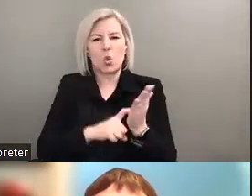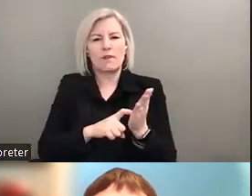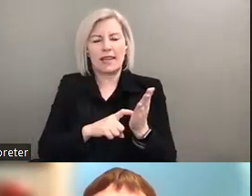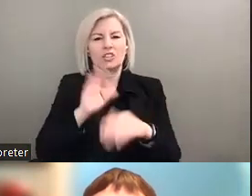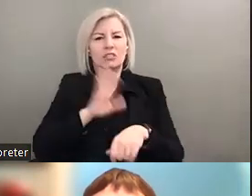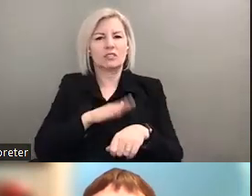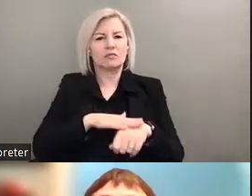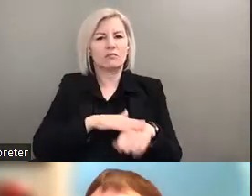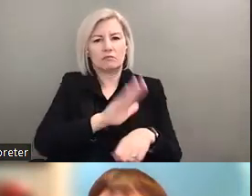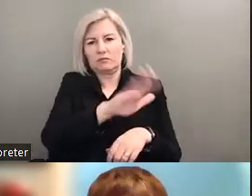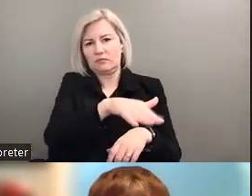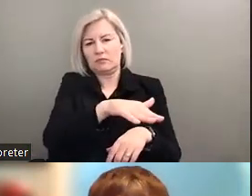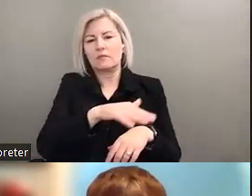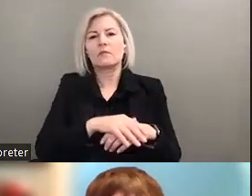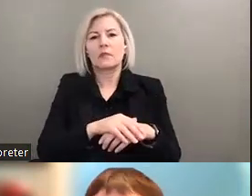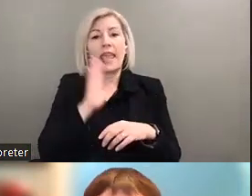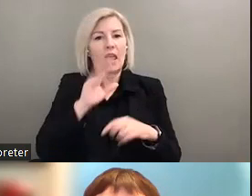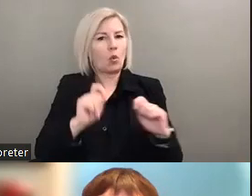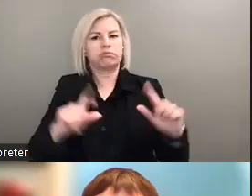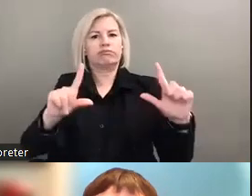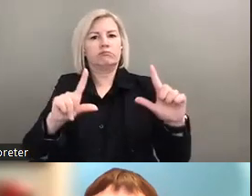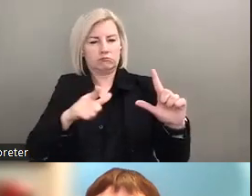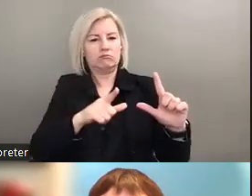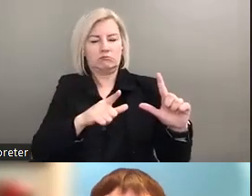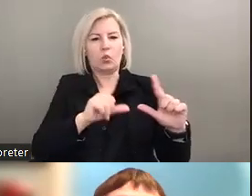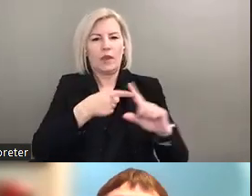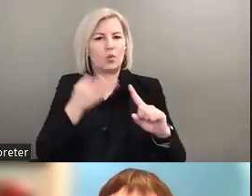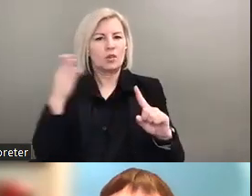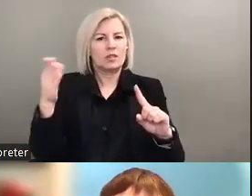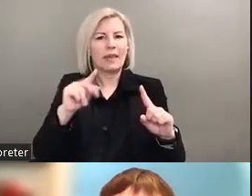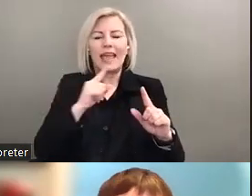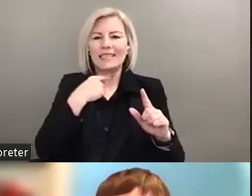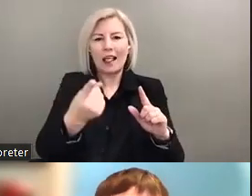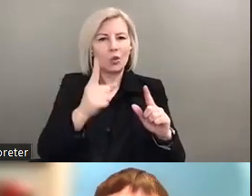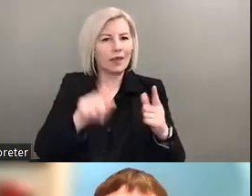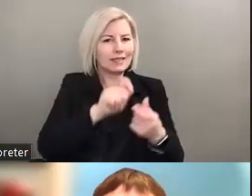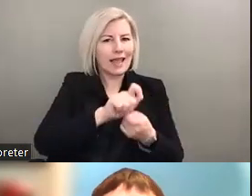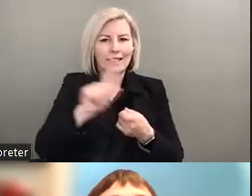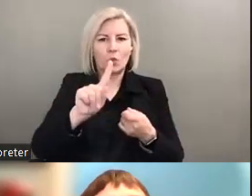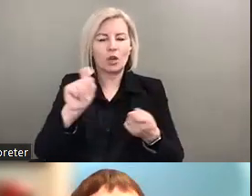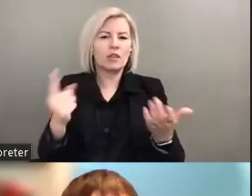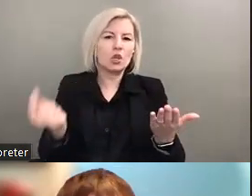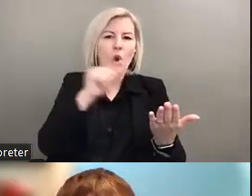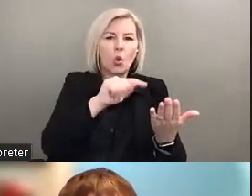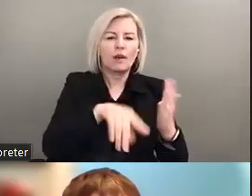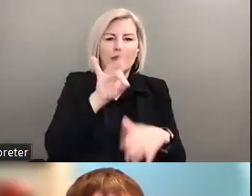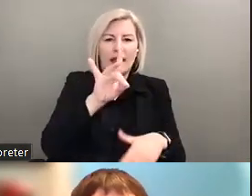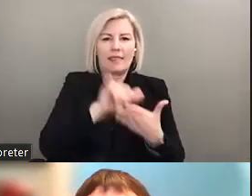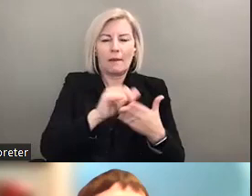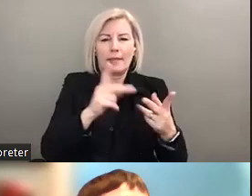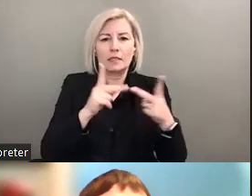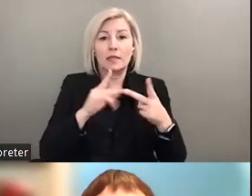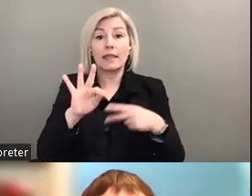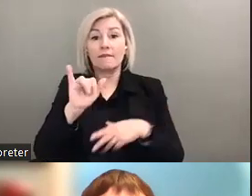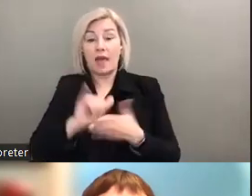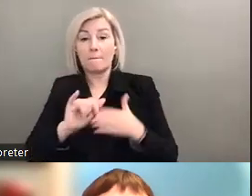submit. And it'll prompt you and show you exactly where to continue filling out the application. But if you get that notification